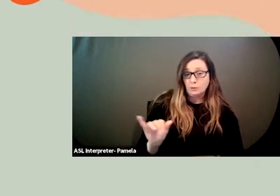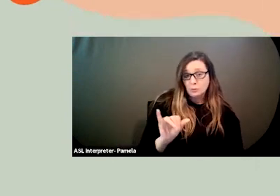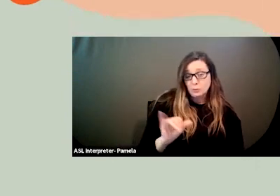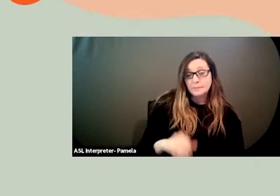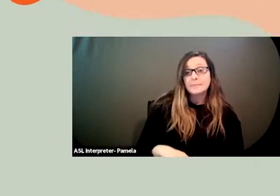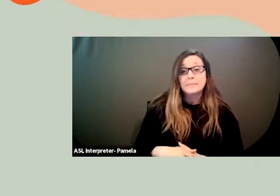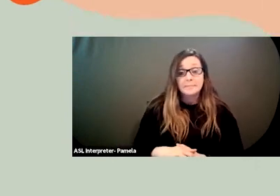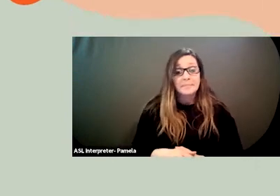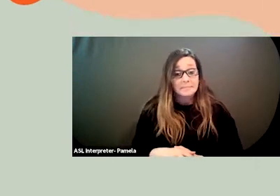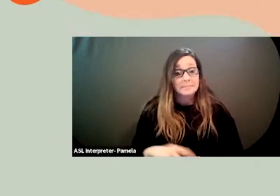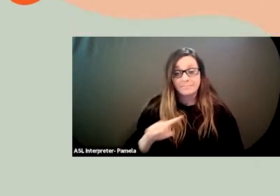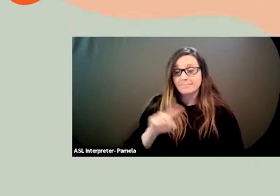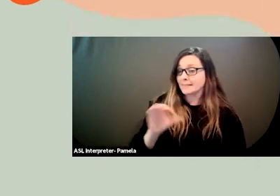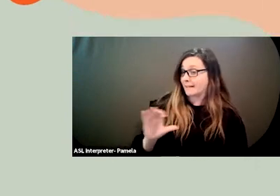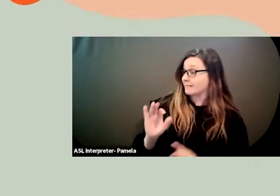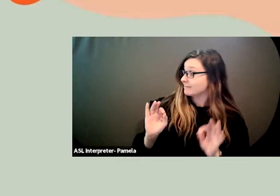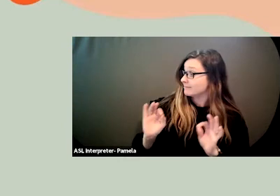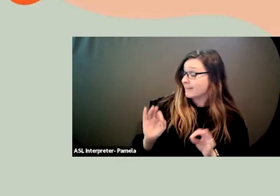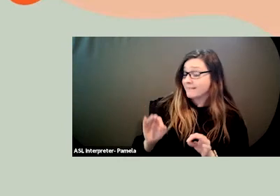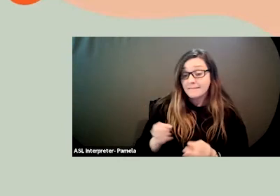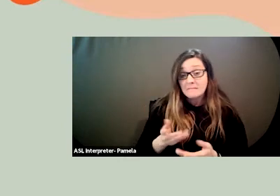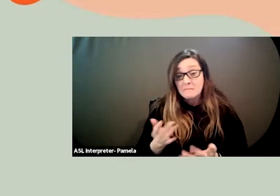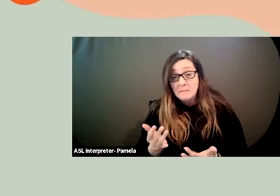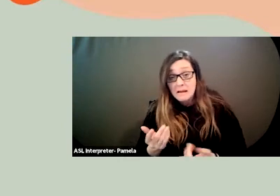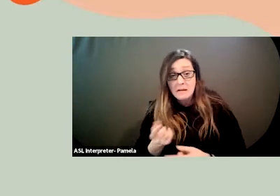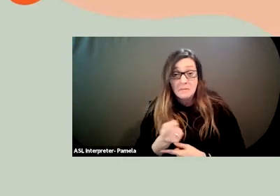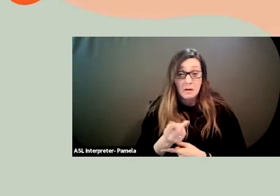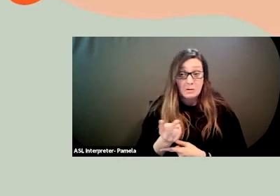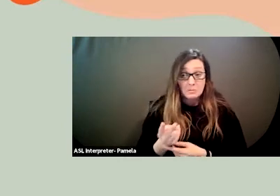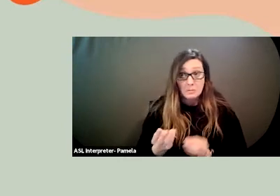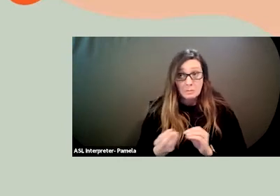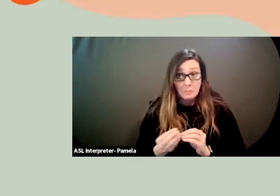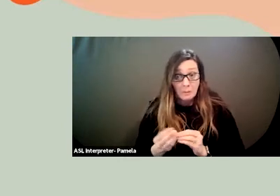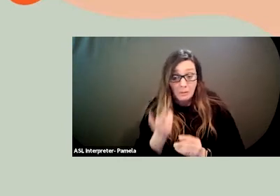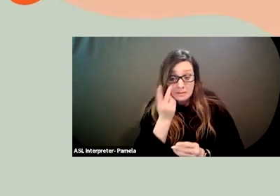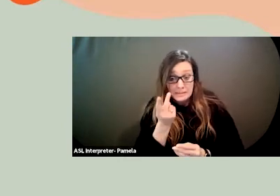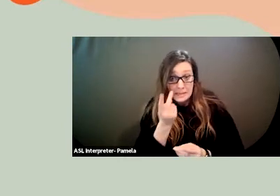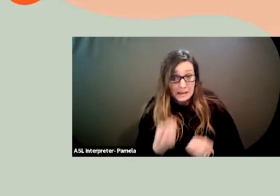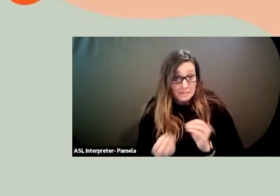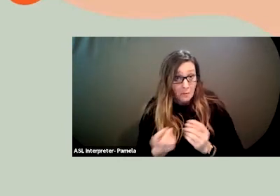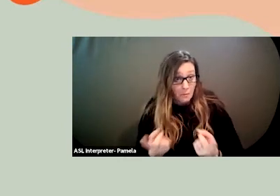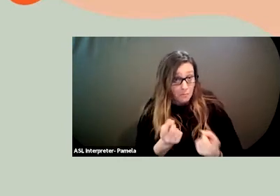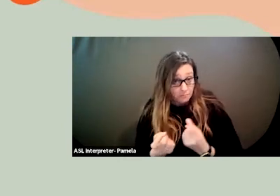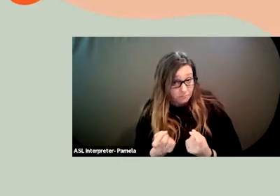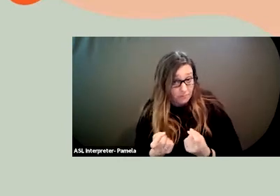Great. Just give a couple more seconds for any last minute questions and then we'll move on.